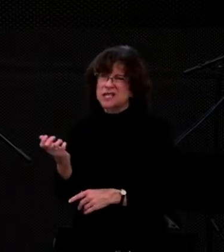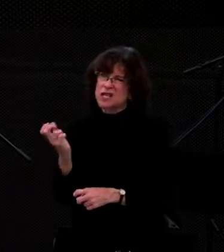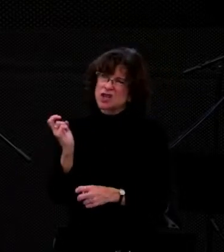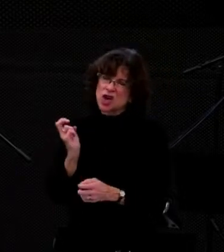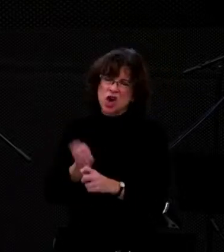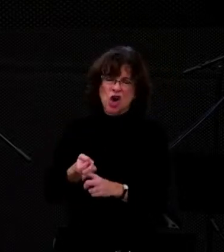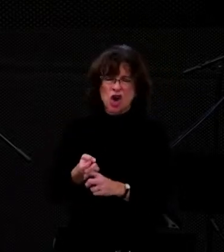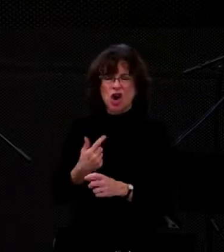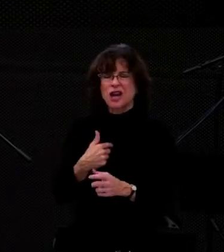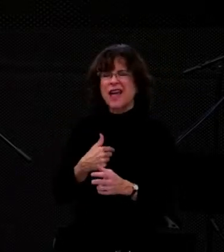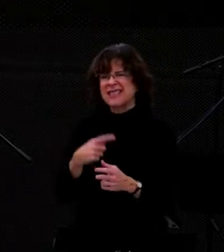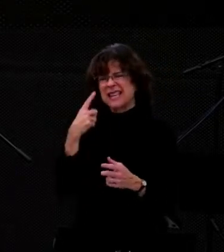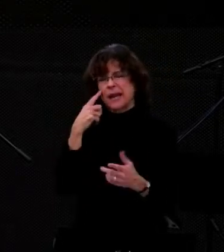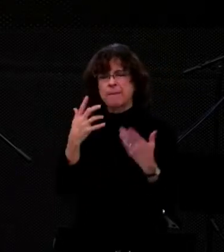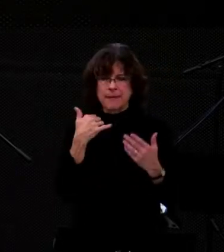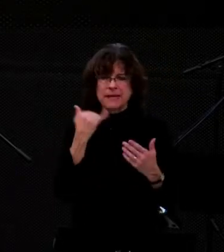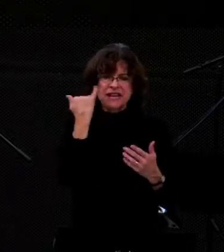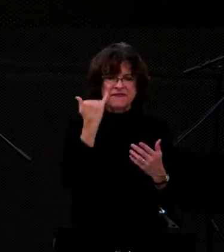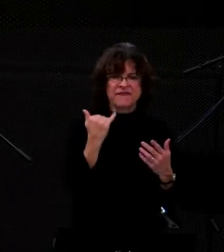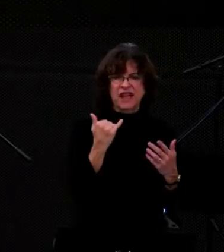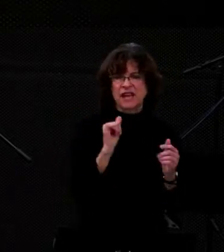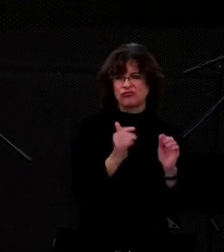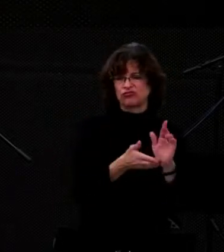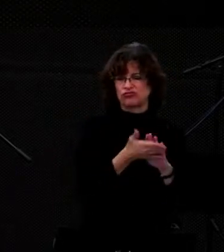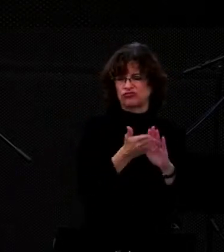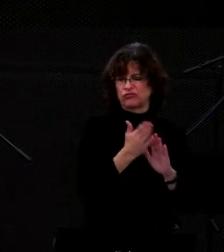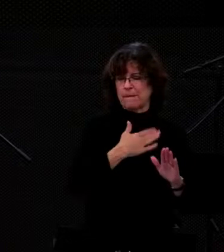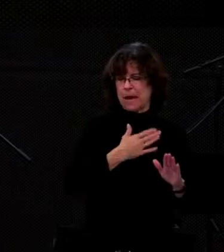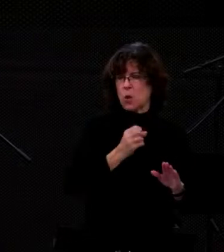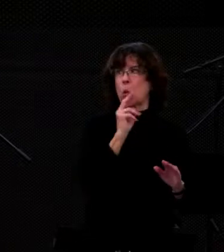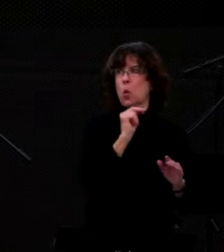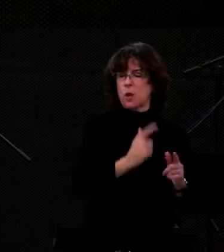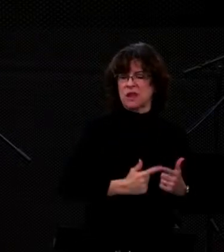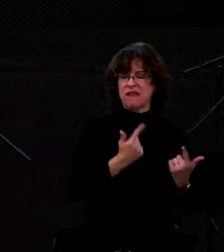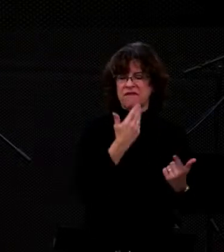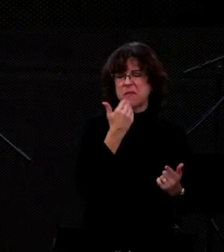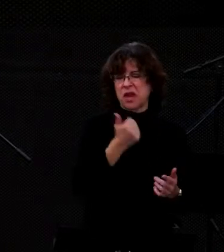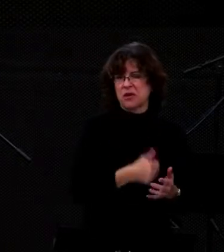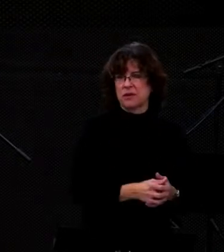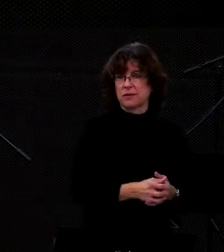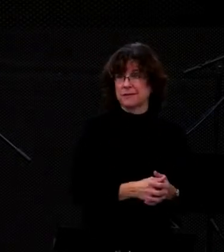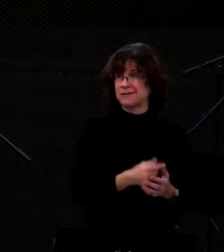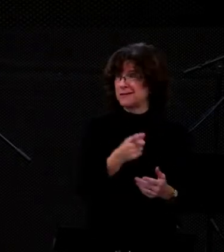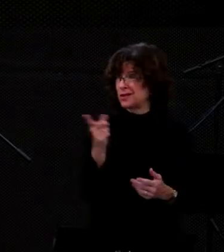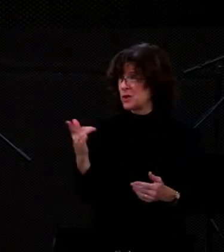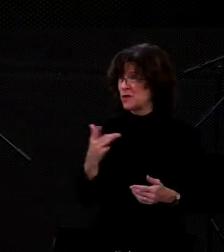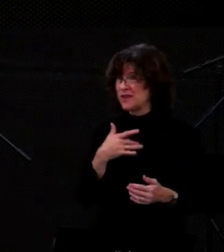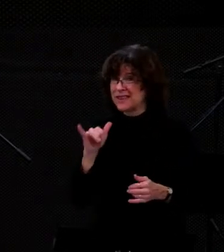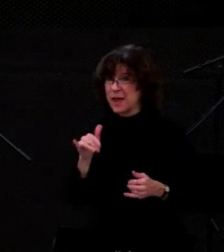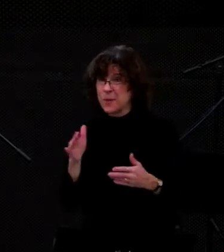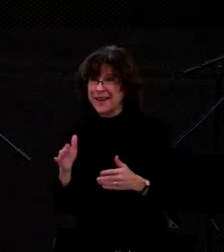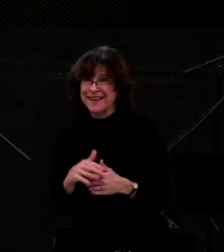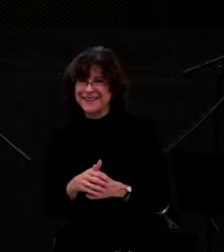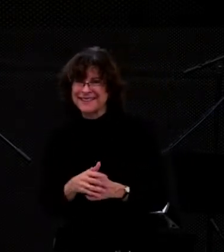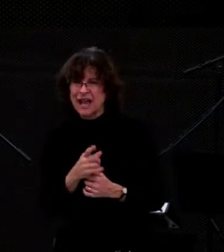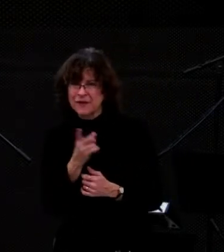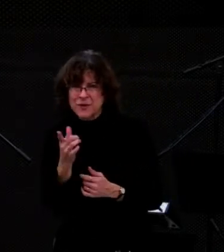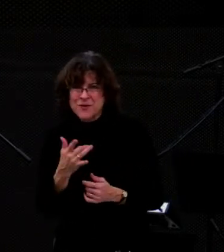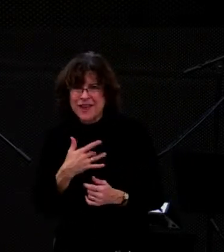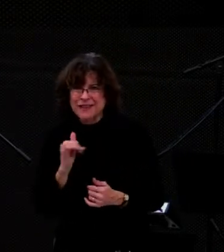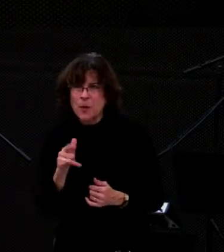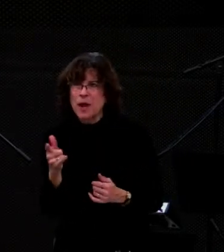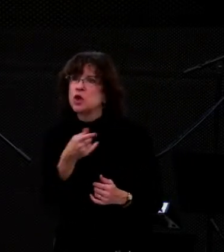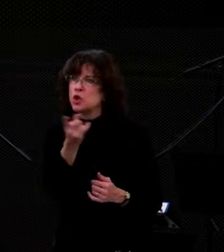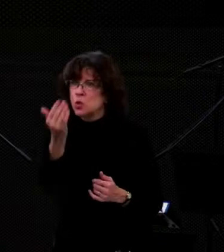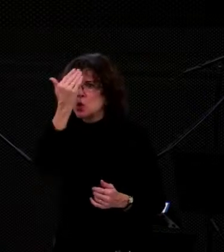thought that he could do a much better job of running his life. And how many times do you and I feel the exact same way?